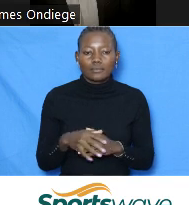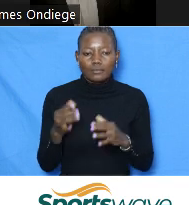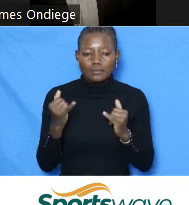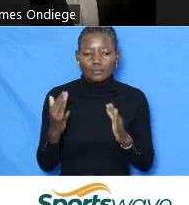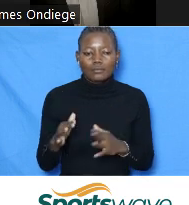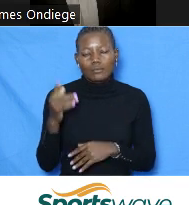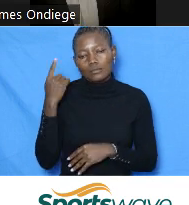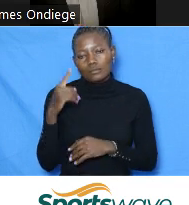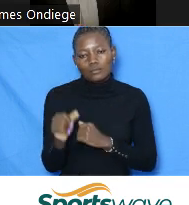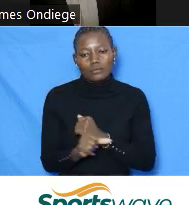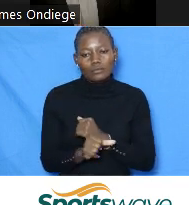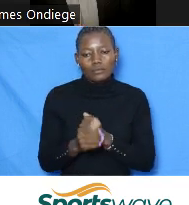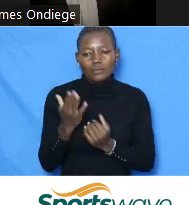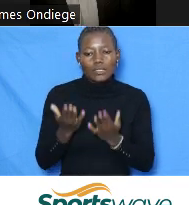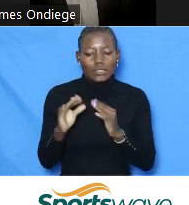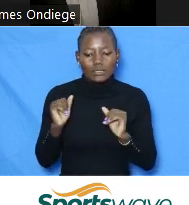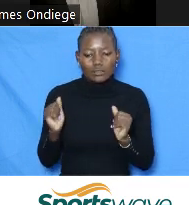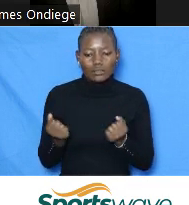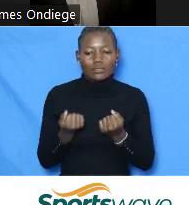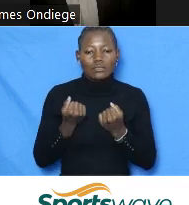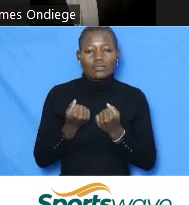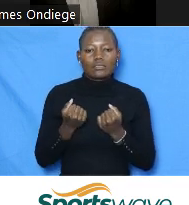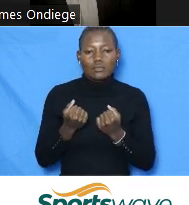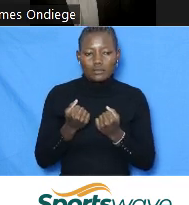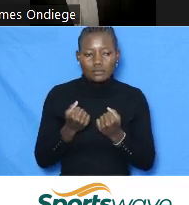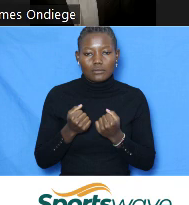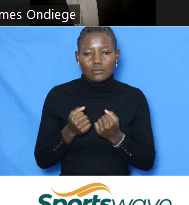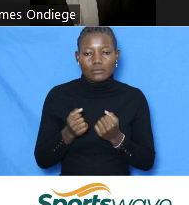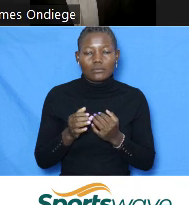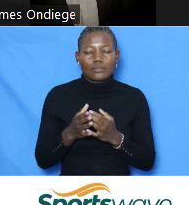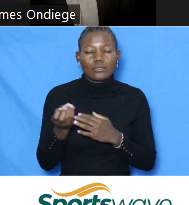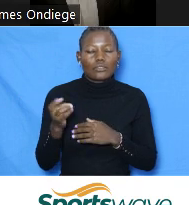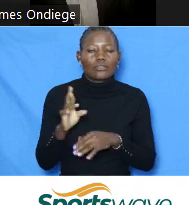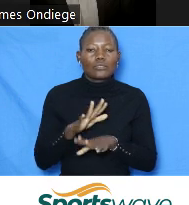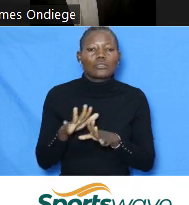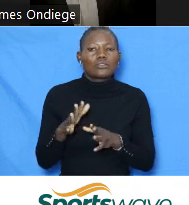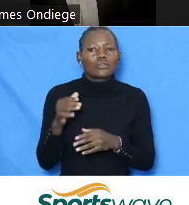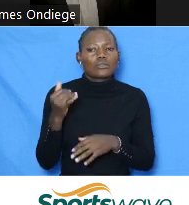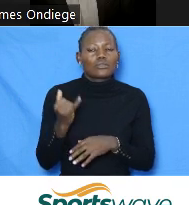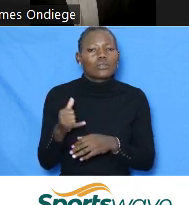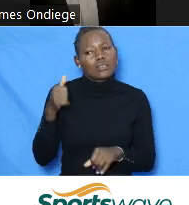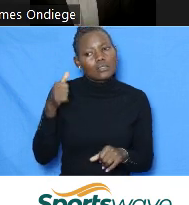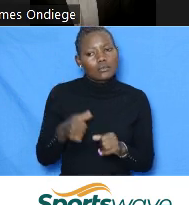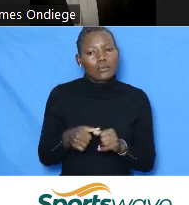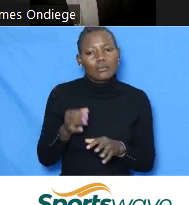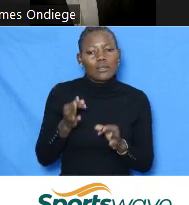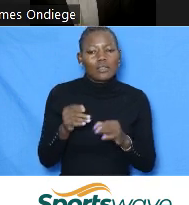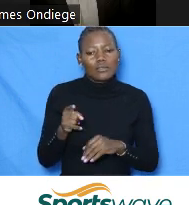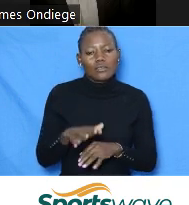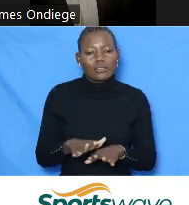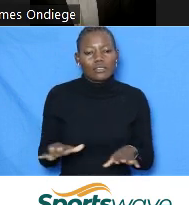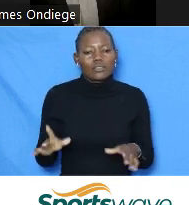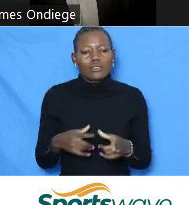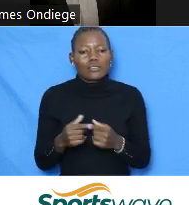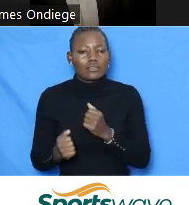danger, whether it's safe for you to approach the athlete. That's for you and for the athlete. Because remember, if an athlete is down on the ground, you run onto the